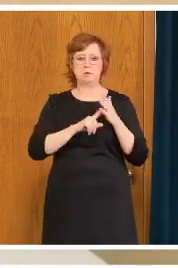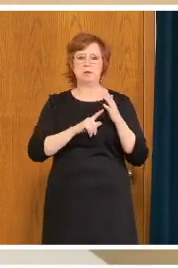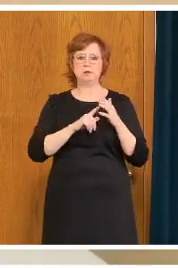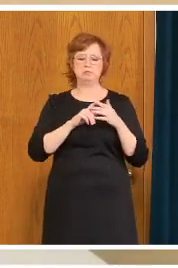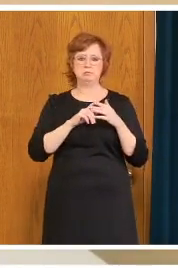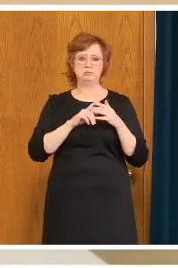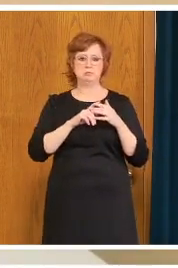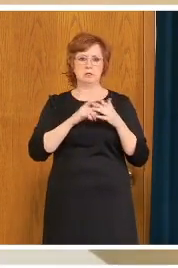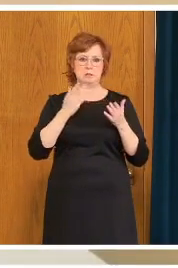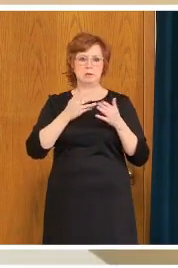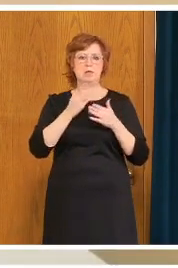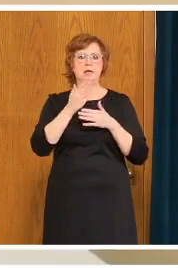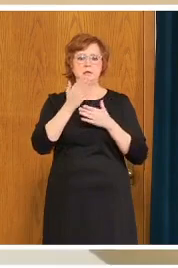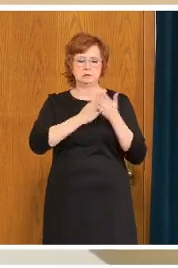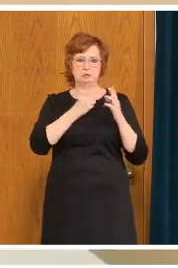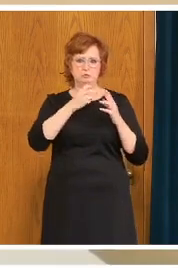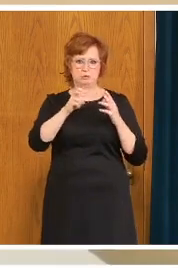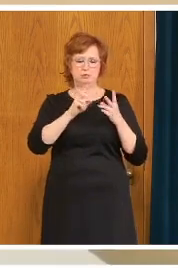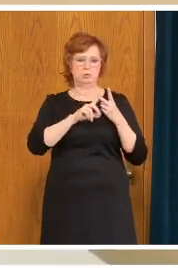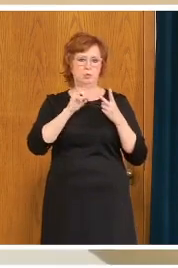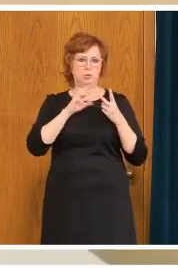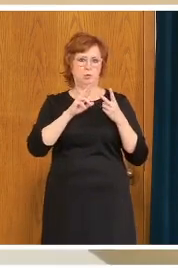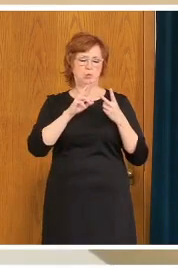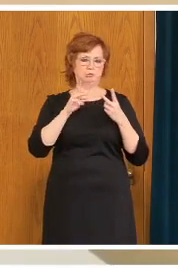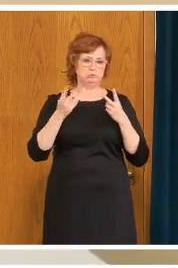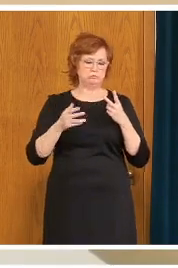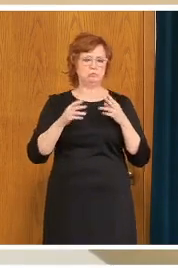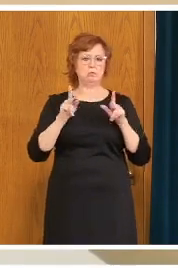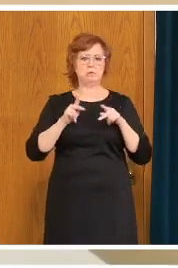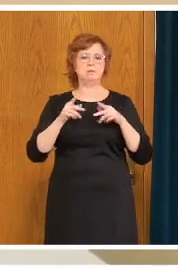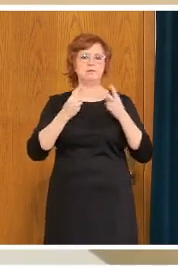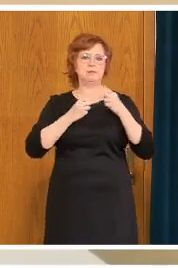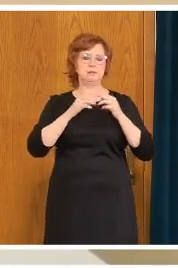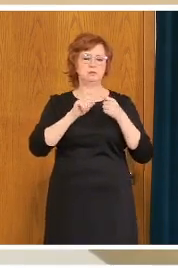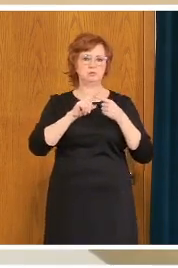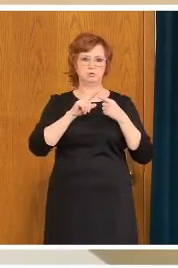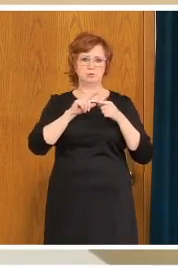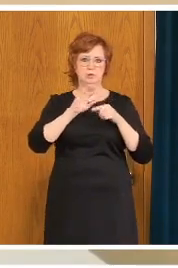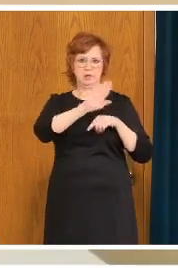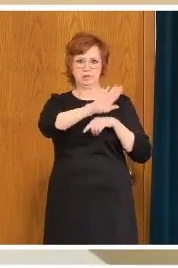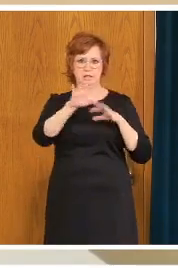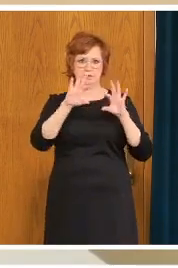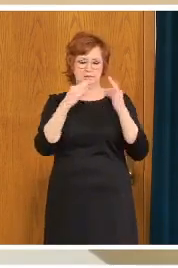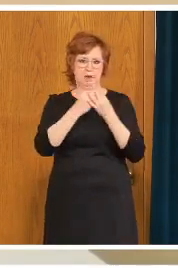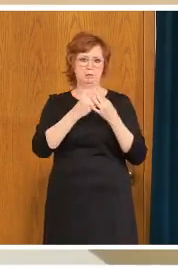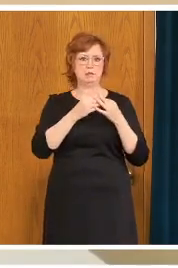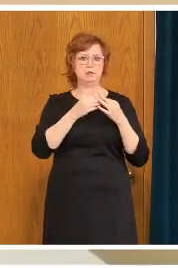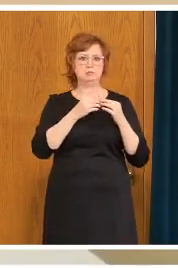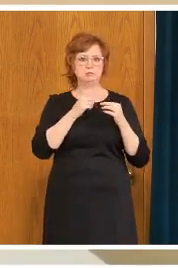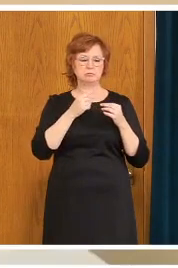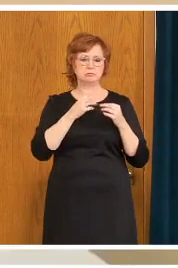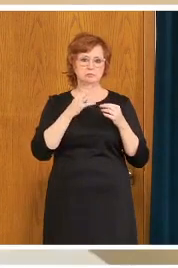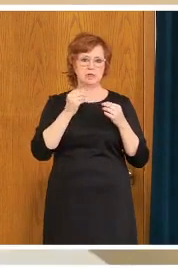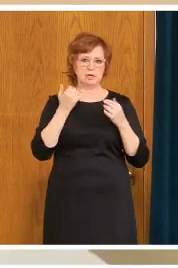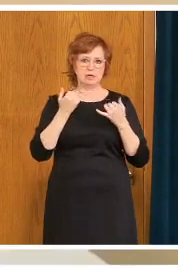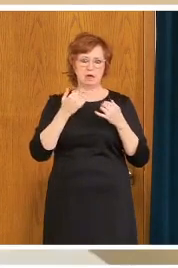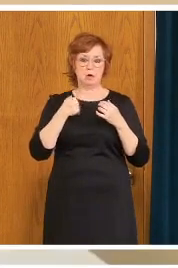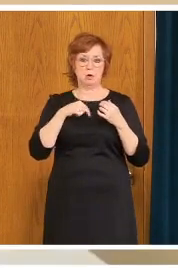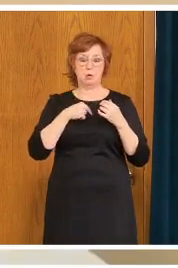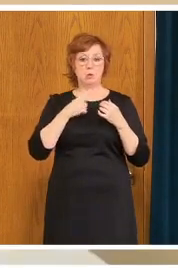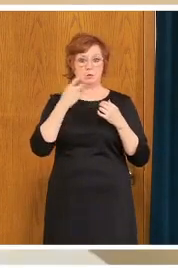to other provinces, there is a risk that we may see a bit of an uptick post-Easter, and we're very concerned about importation of